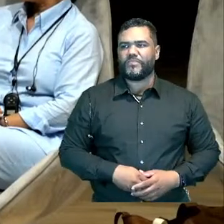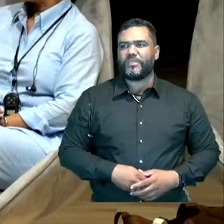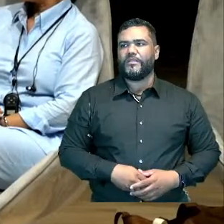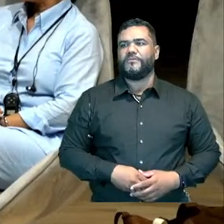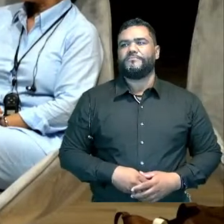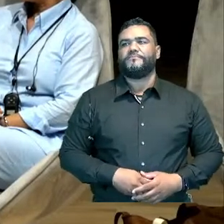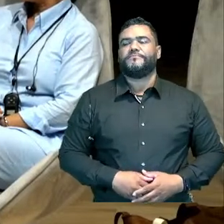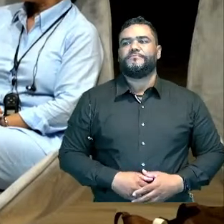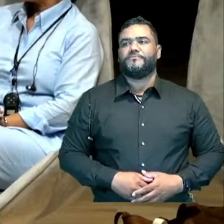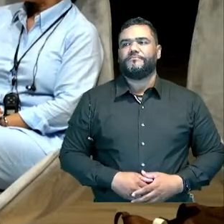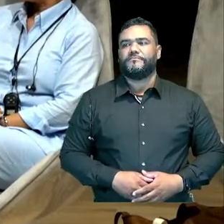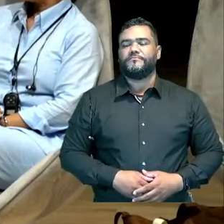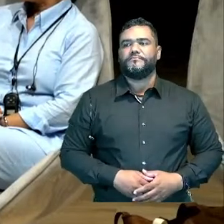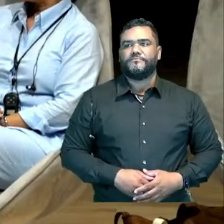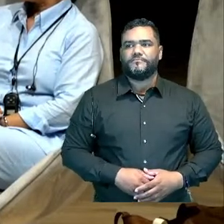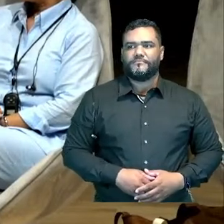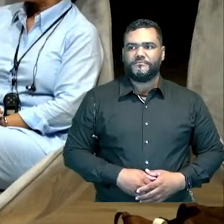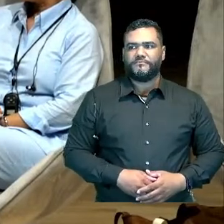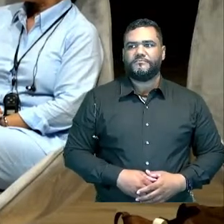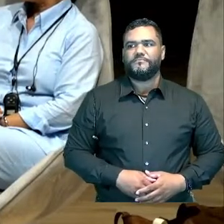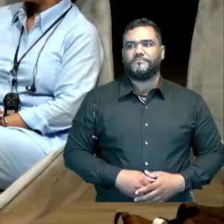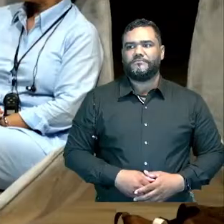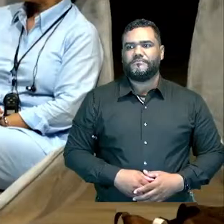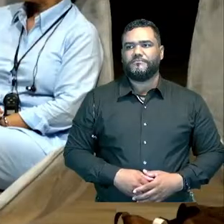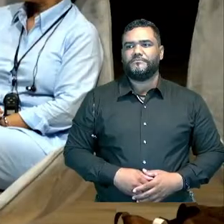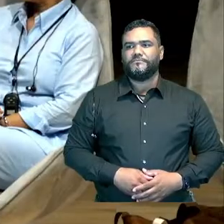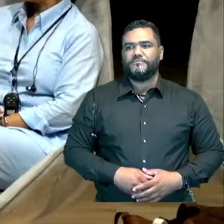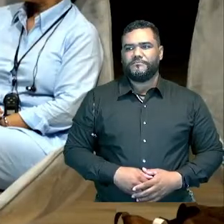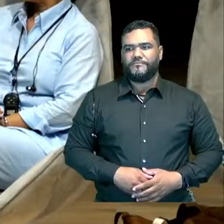States, Dr. June Suma, who is also here